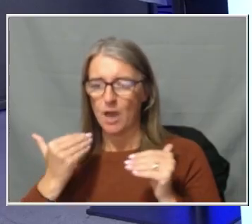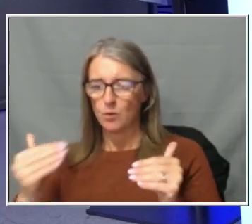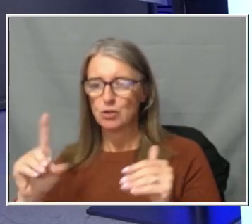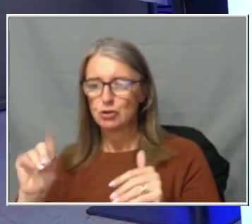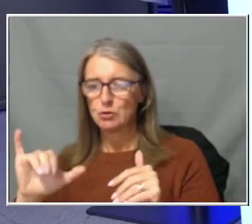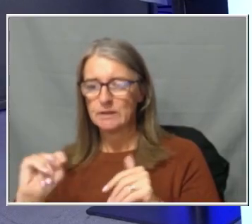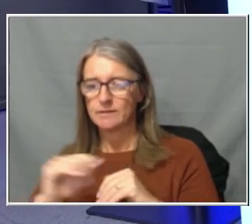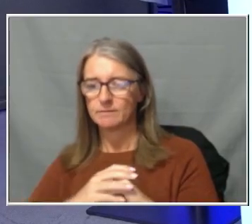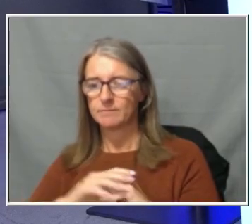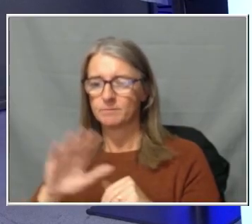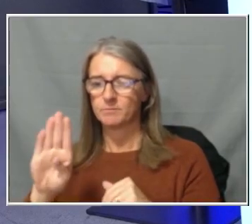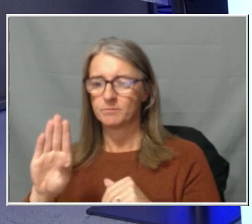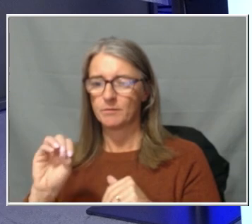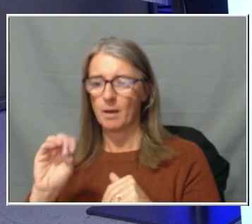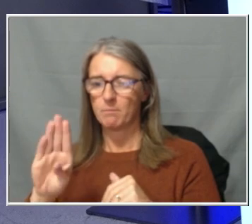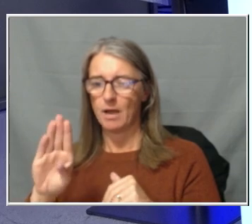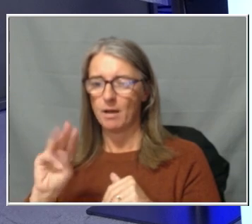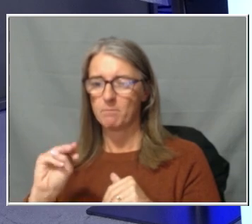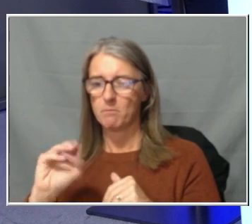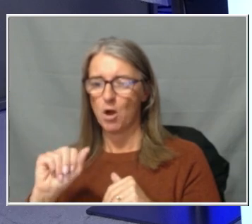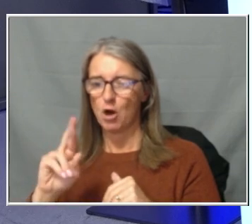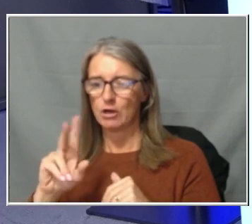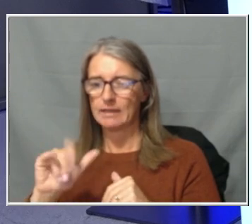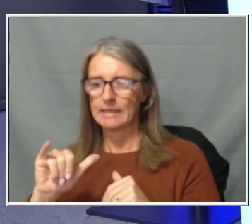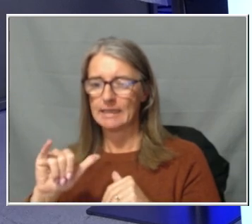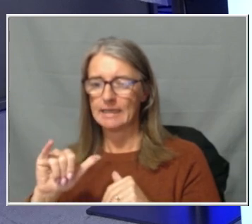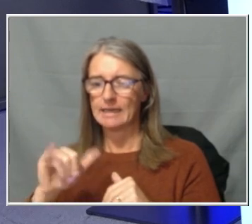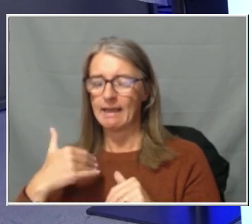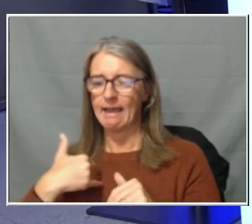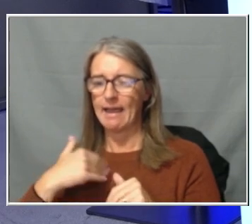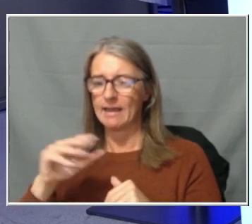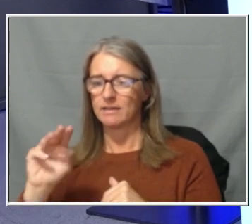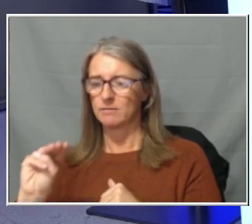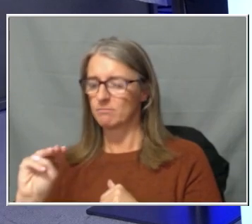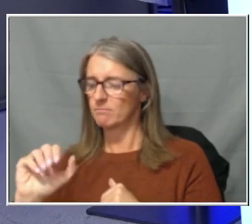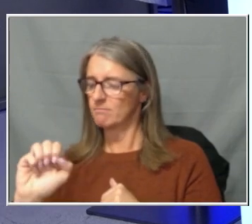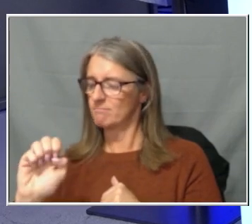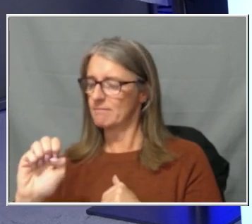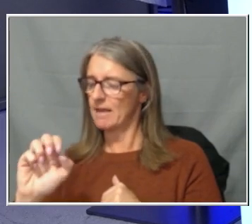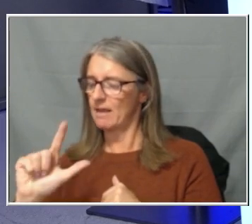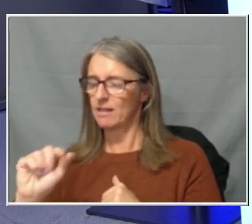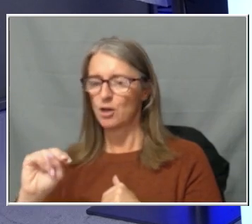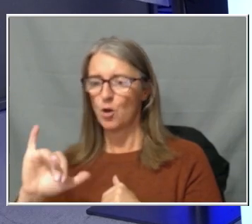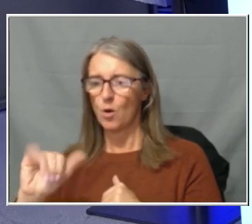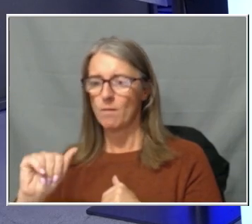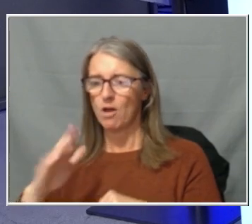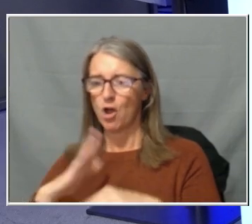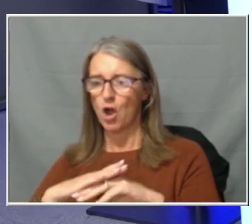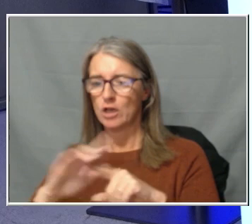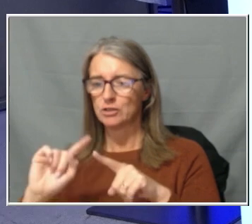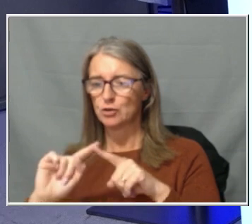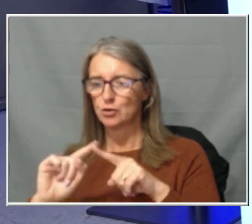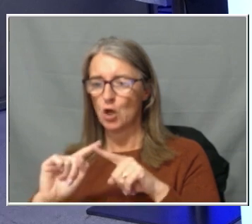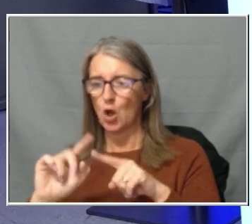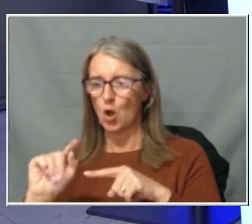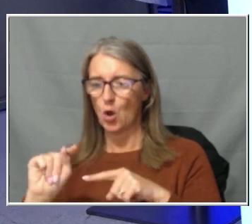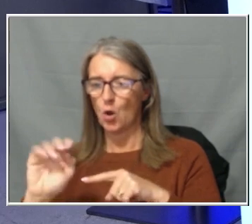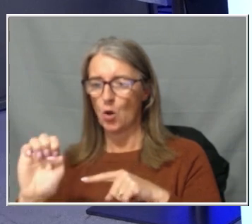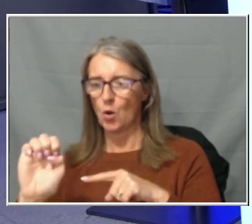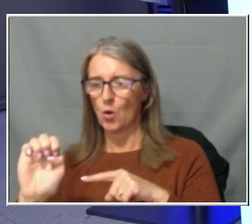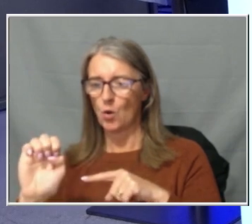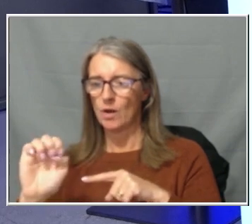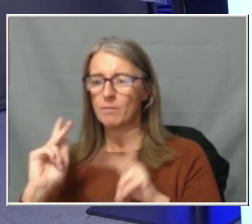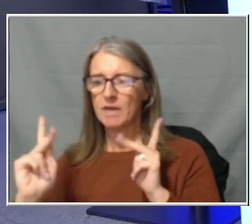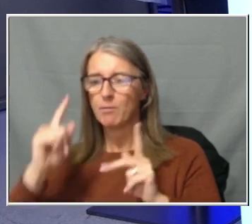hurts. Bob Marley died of melanoma on his toe that for the longest time everyone thought was a soccer injury. Now, that's an interesting fact. Person